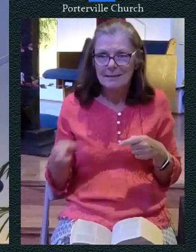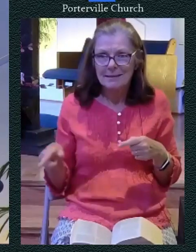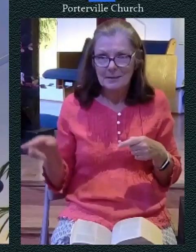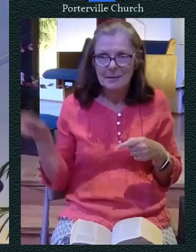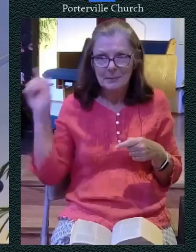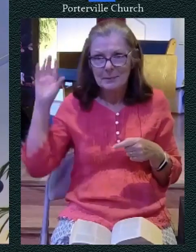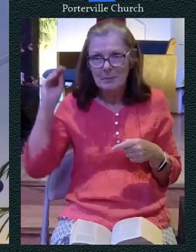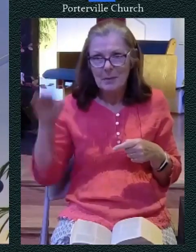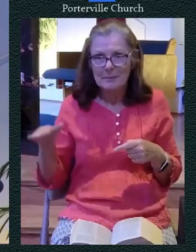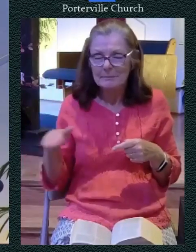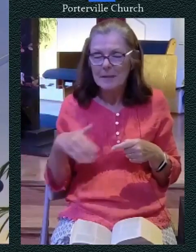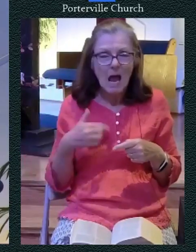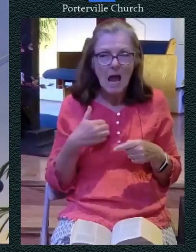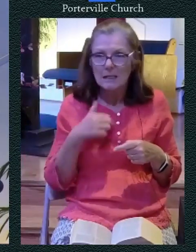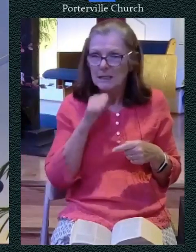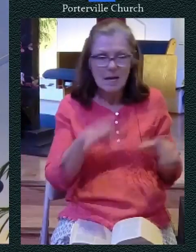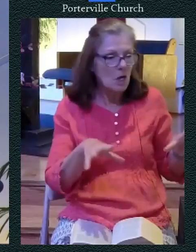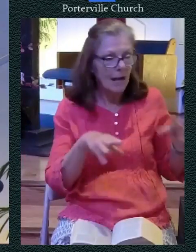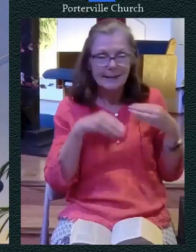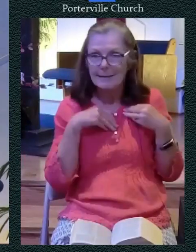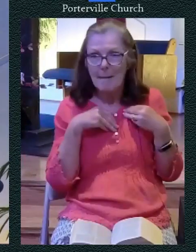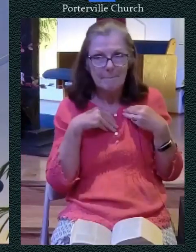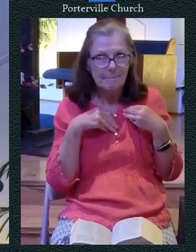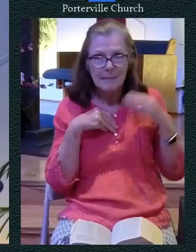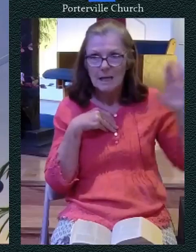I didn't accept the discipline.